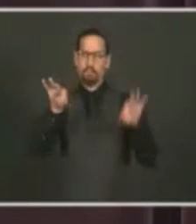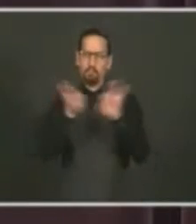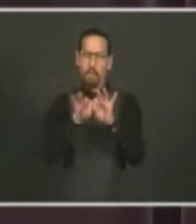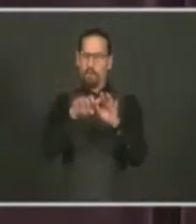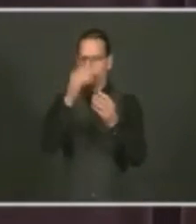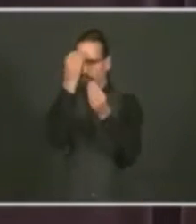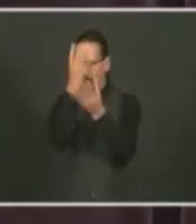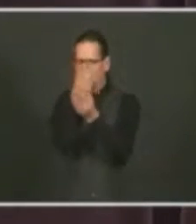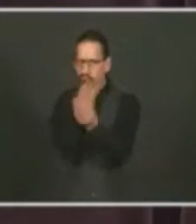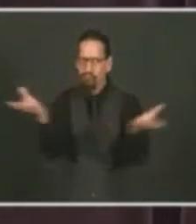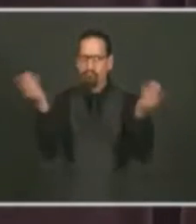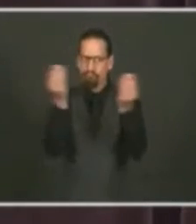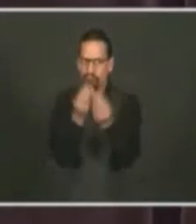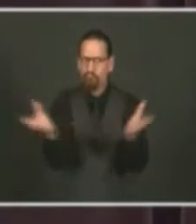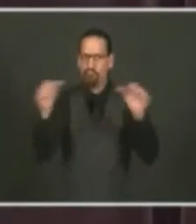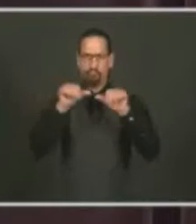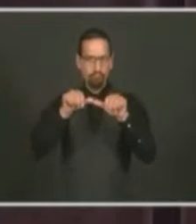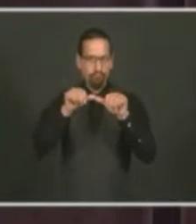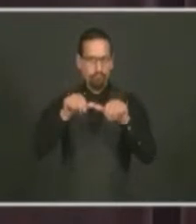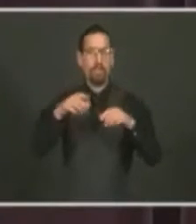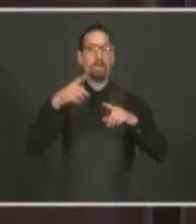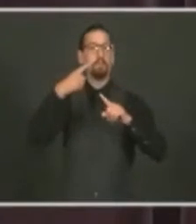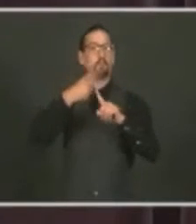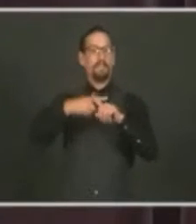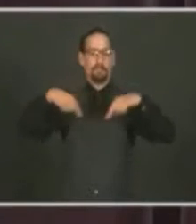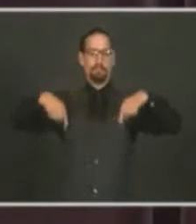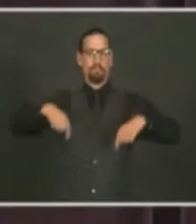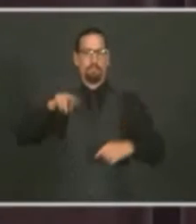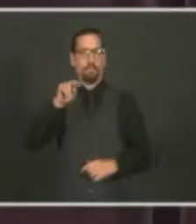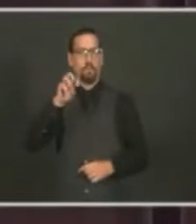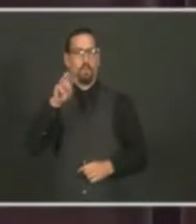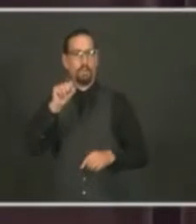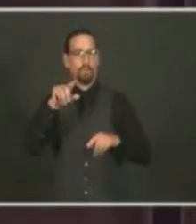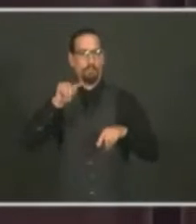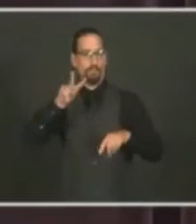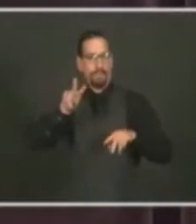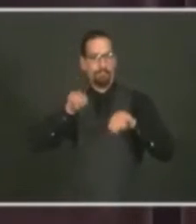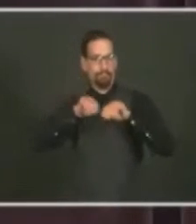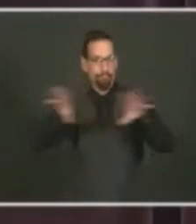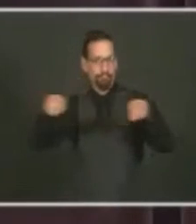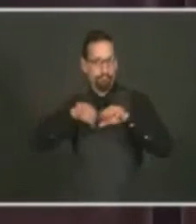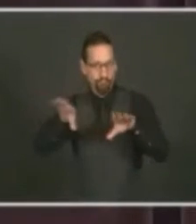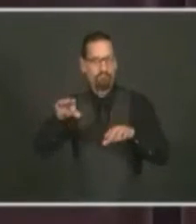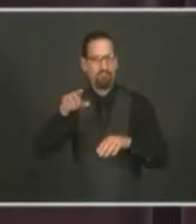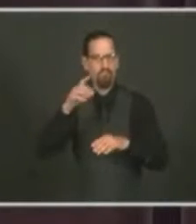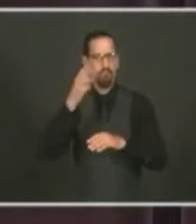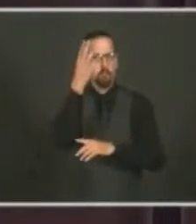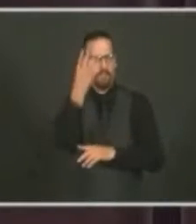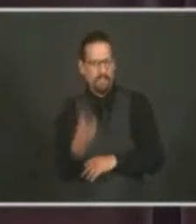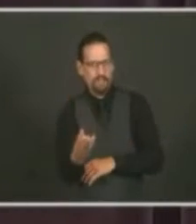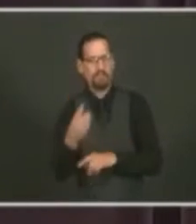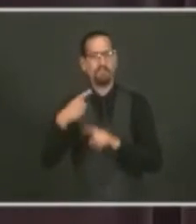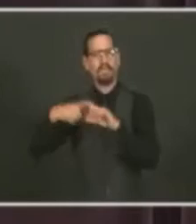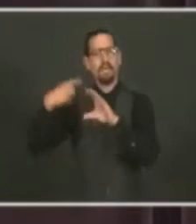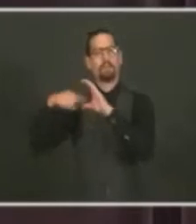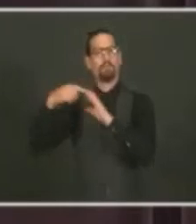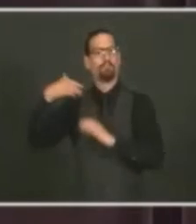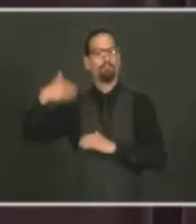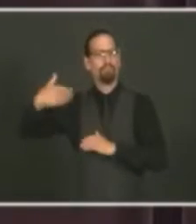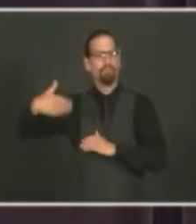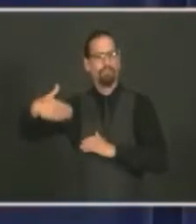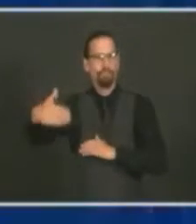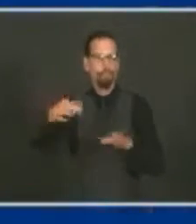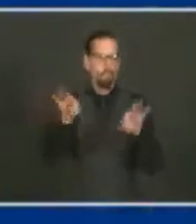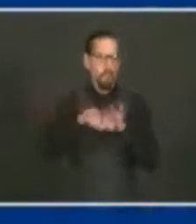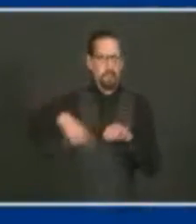tune in at 1 o'clock on Wednesday, and to go ahead and sign up for these daily emails. So we begin, as we always do, with the data,